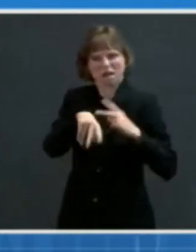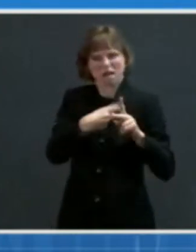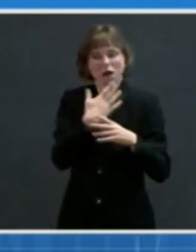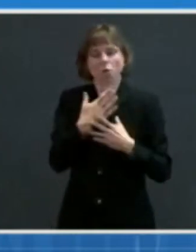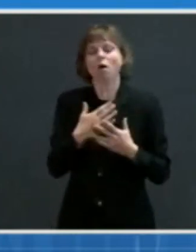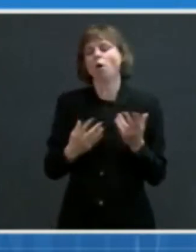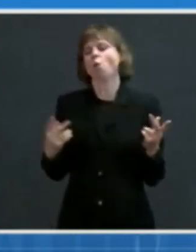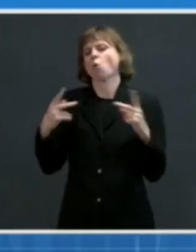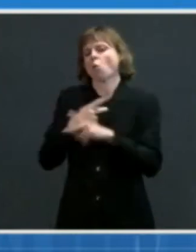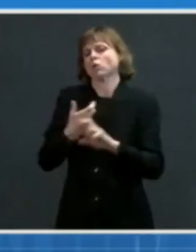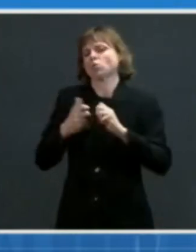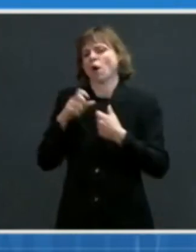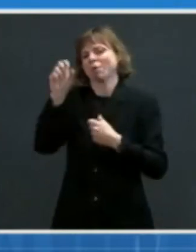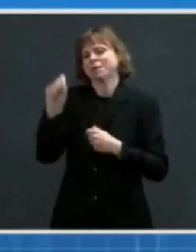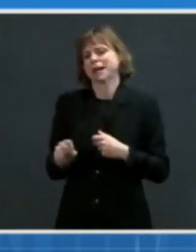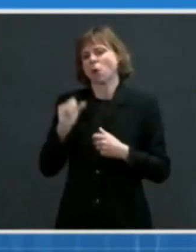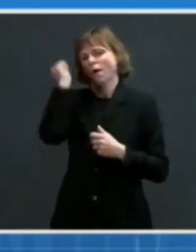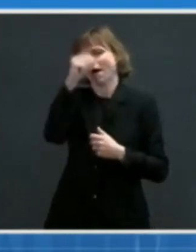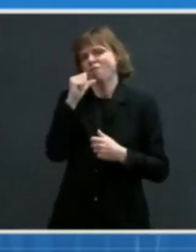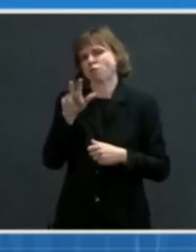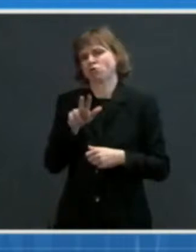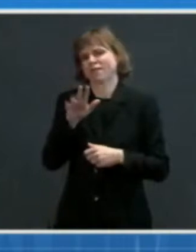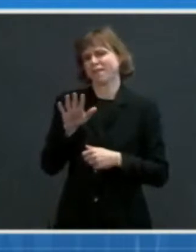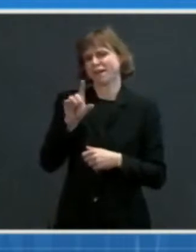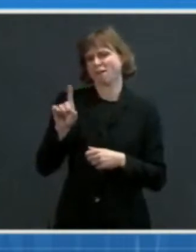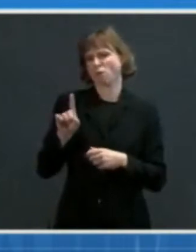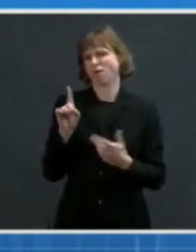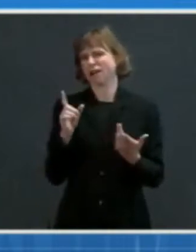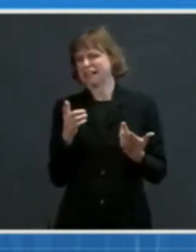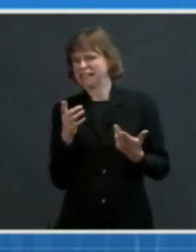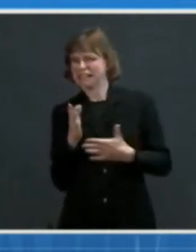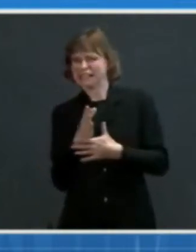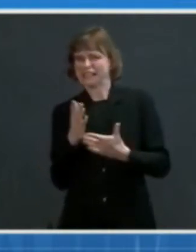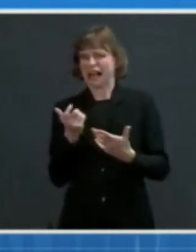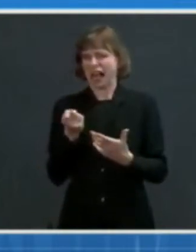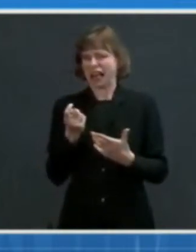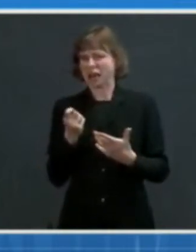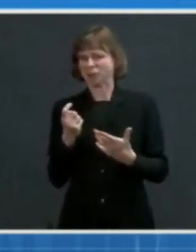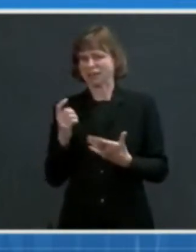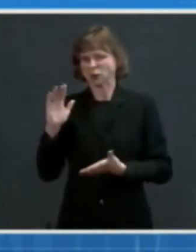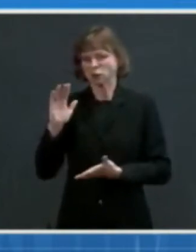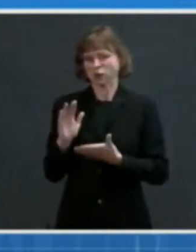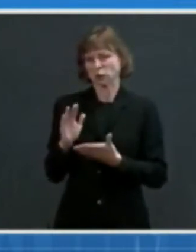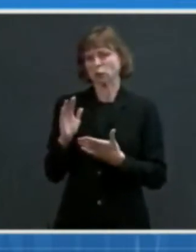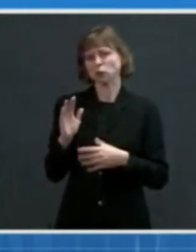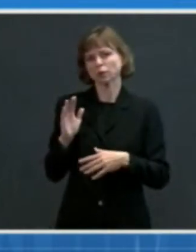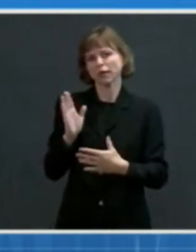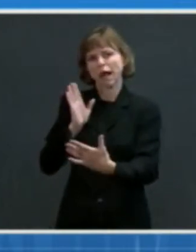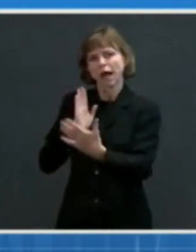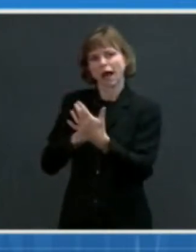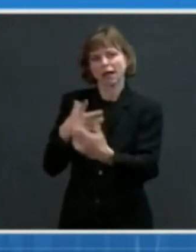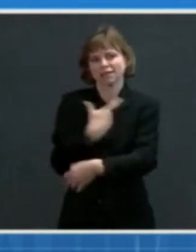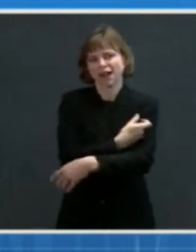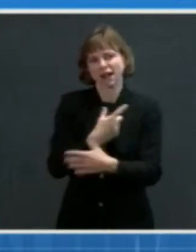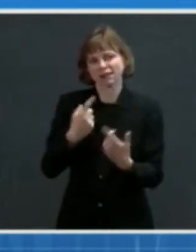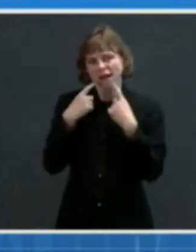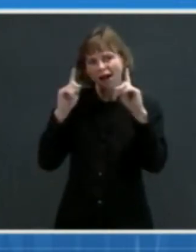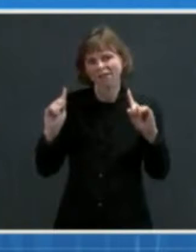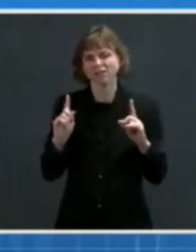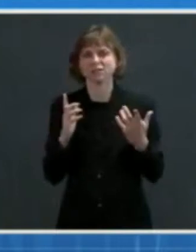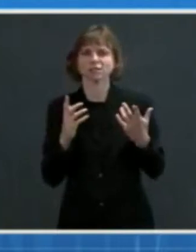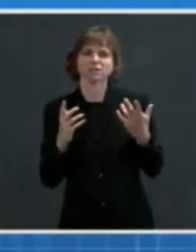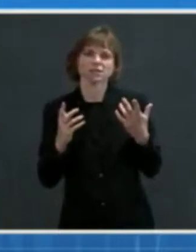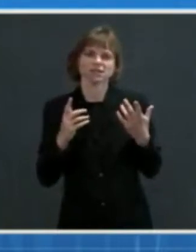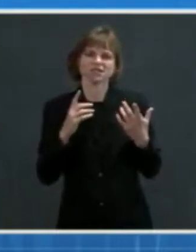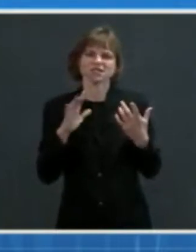South African 351, which is moderately to severely reduced vaccine efficacy, about 5-fold